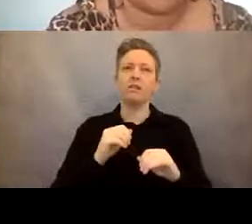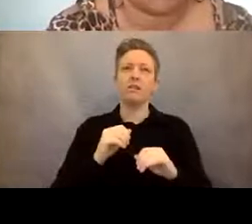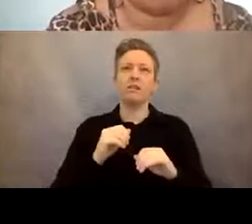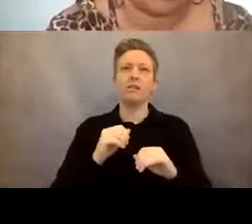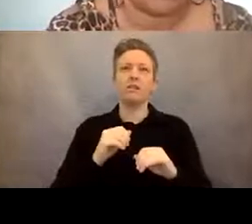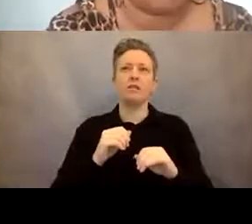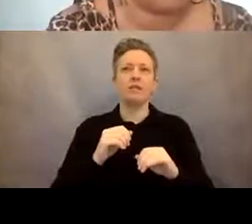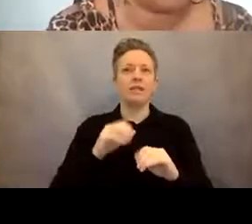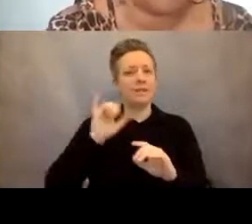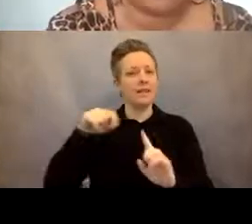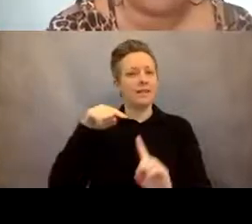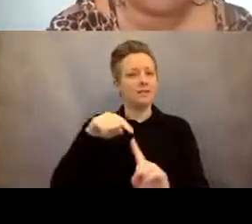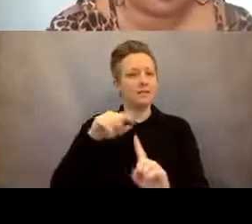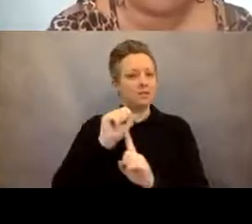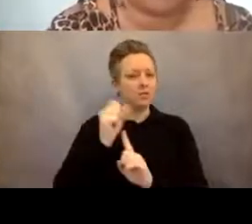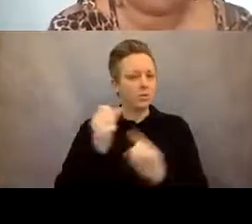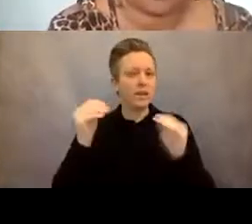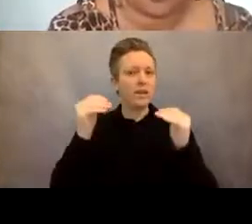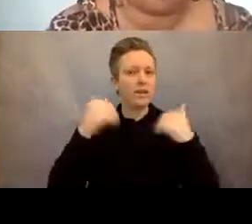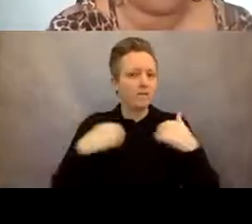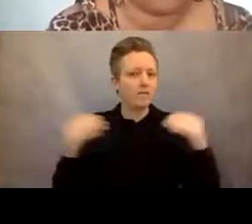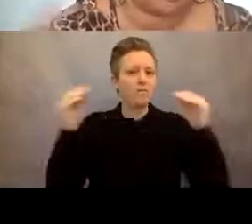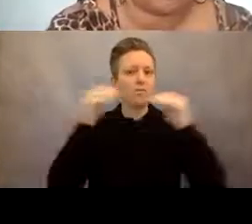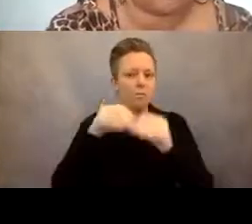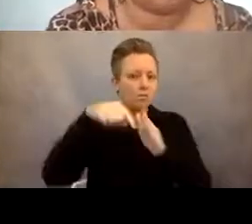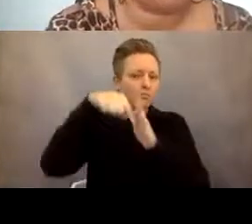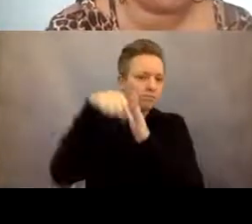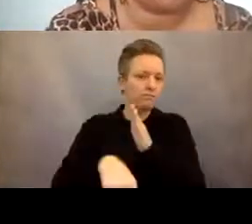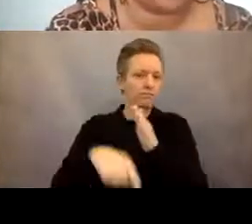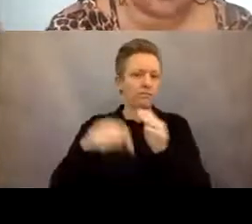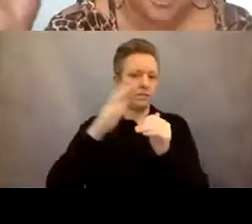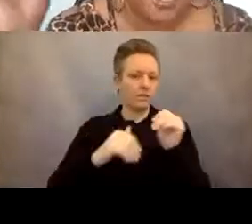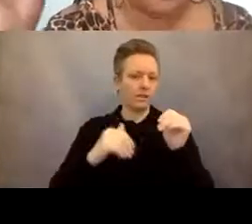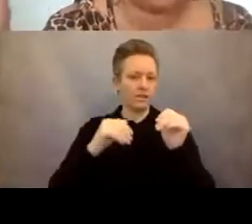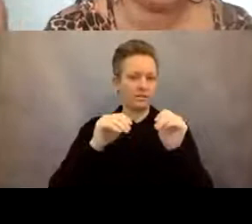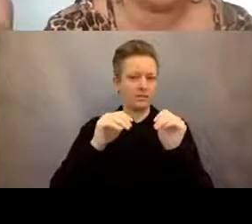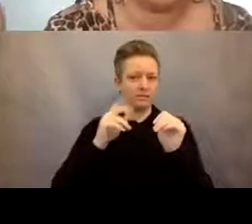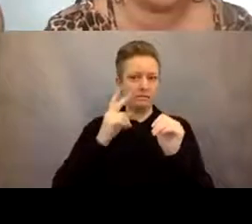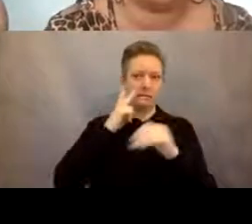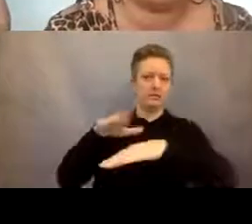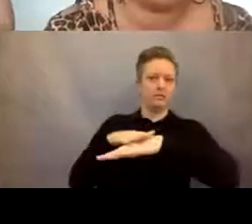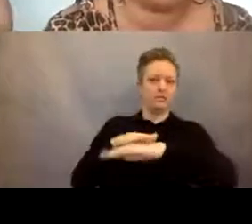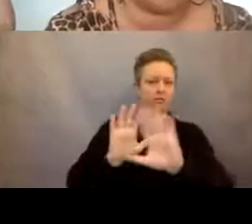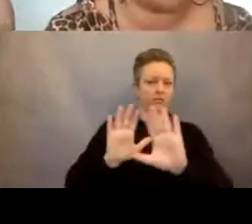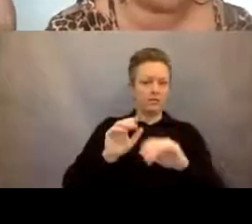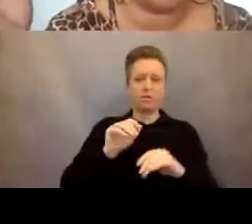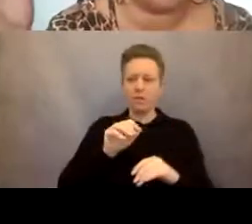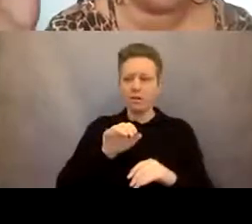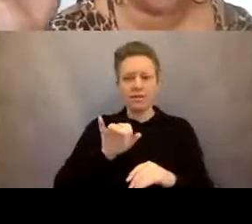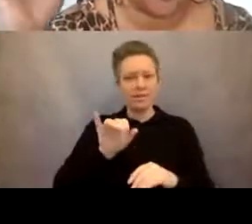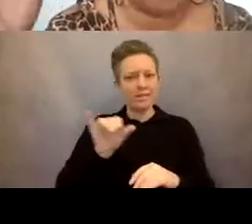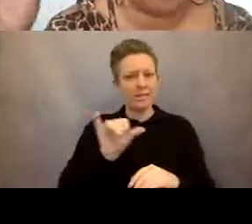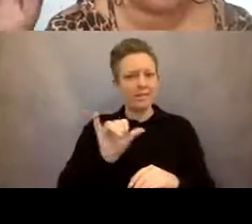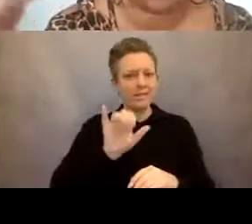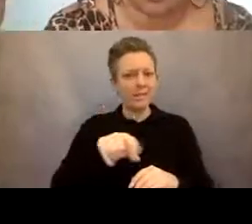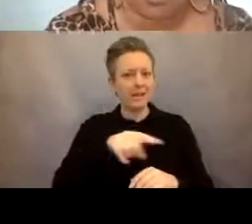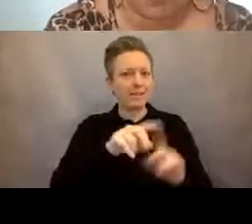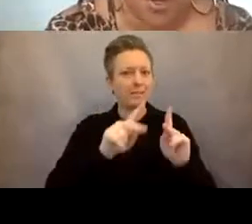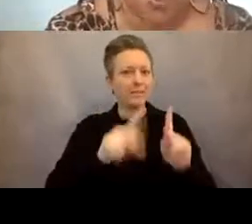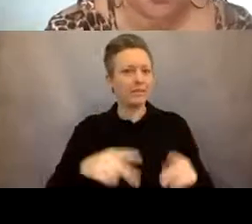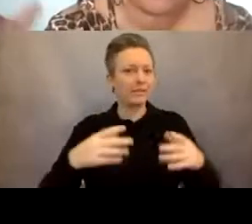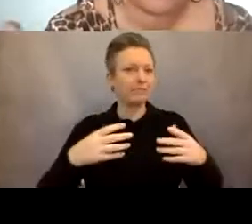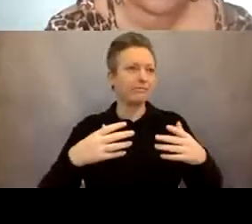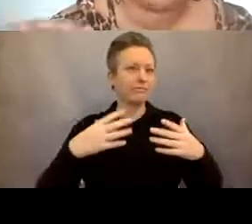have for the next 3 months because I left in the middle of the night with a trash bag full of clothes. Like, those are legitimate responses. And so to be able to